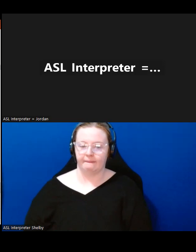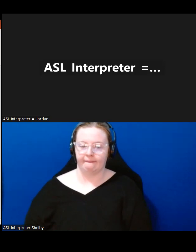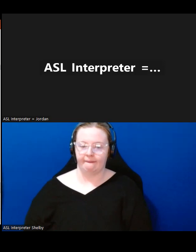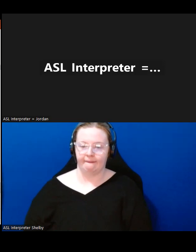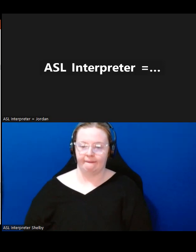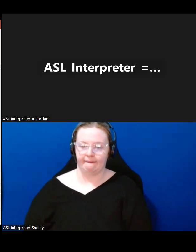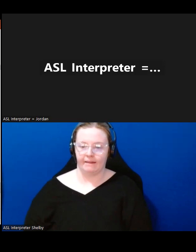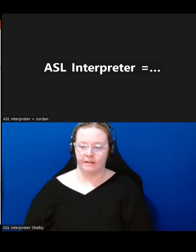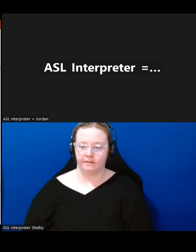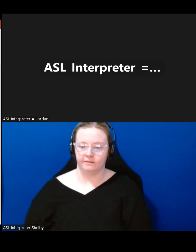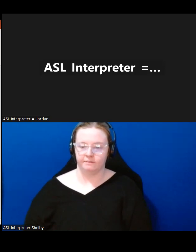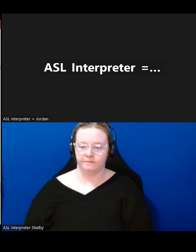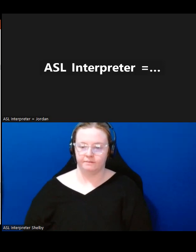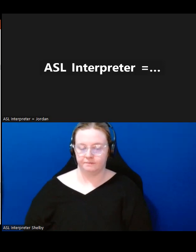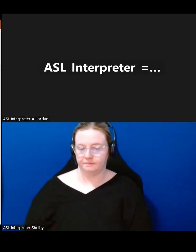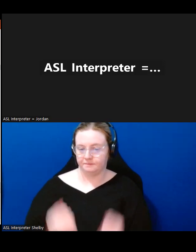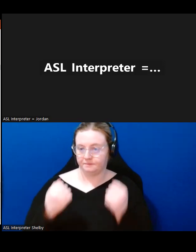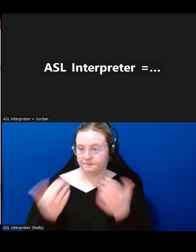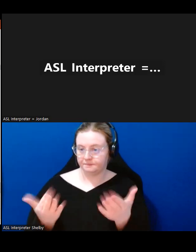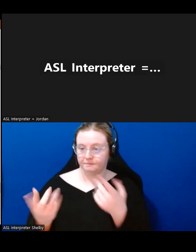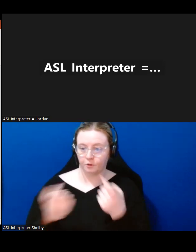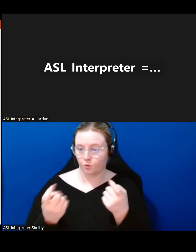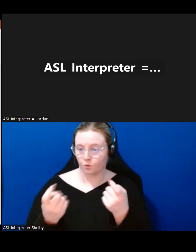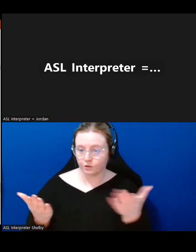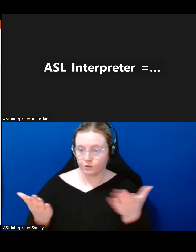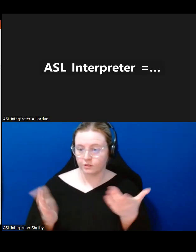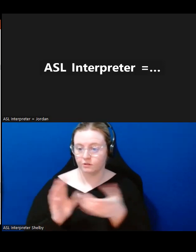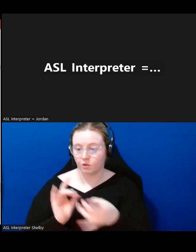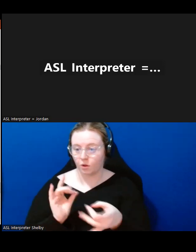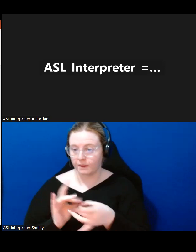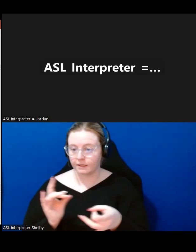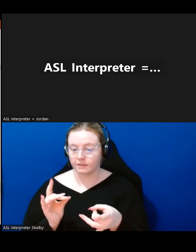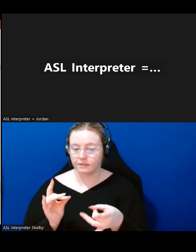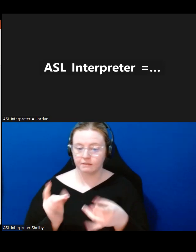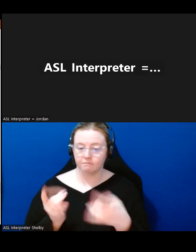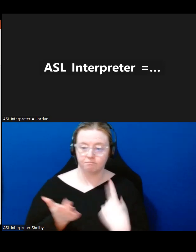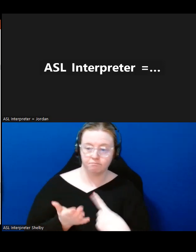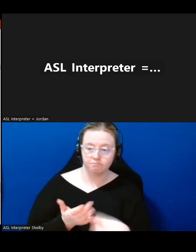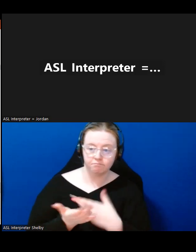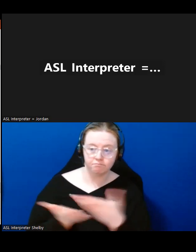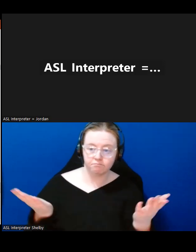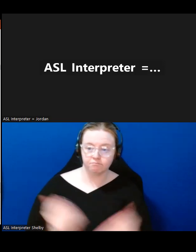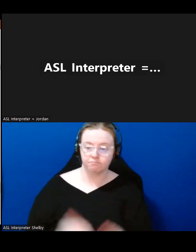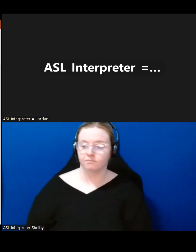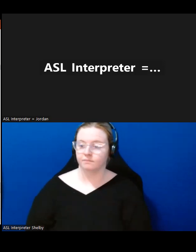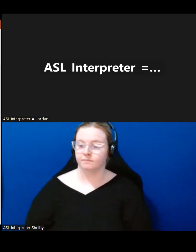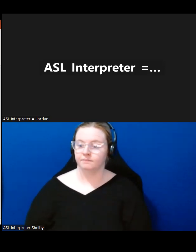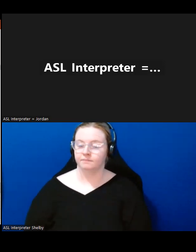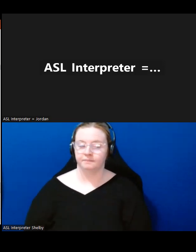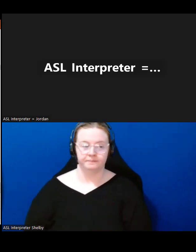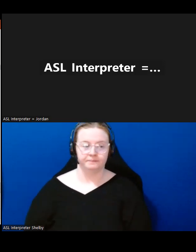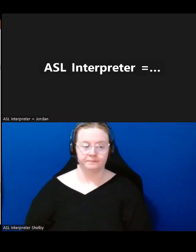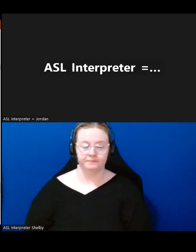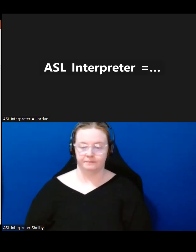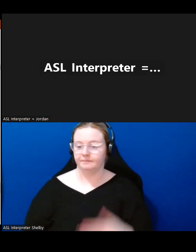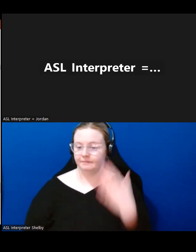So, any questions or comments? Anything that we didn't cover? I know we've been